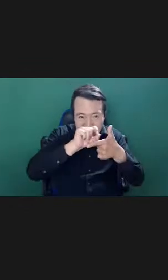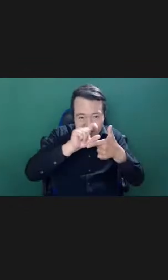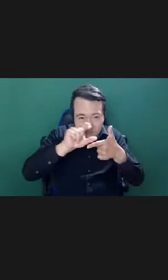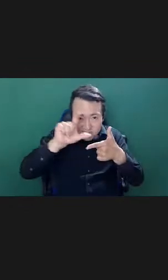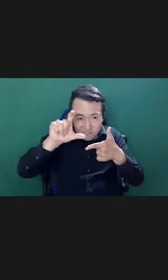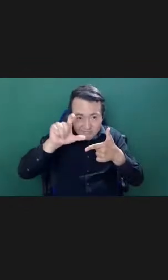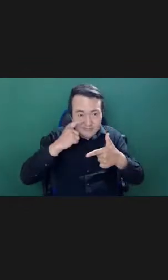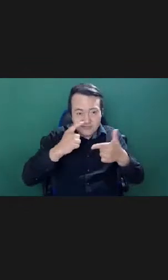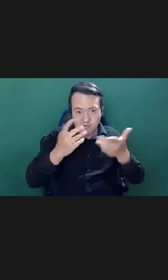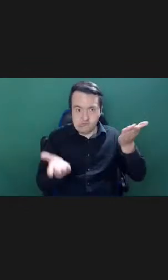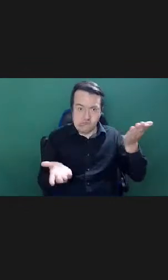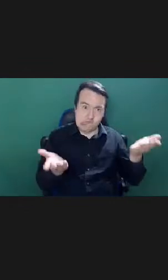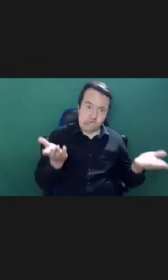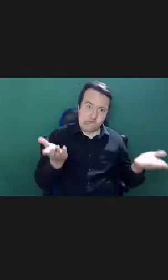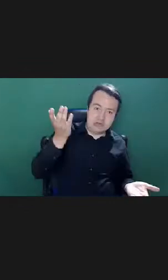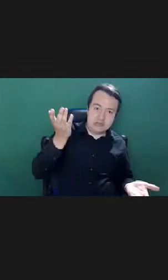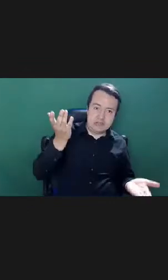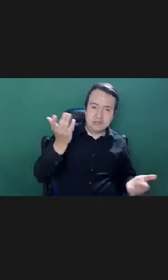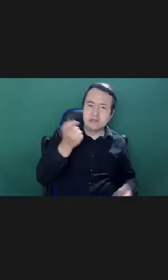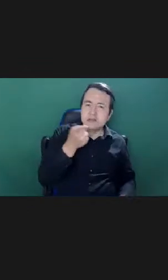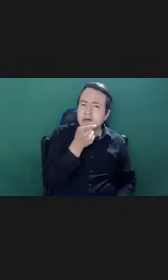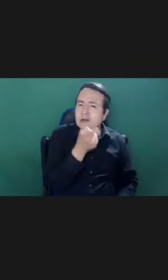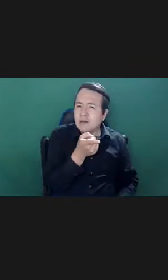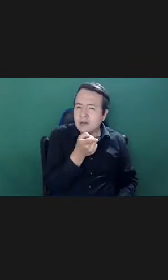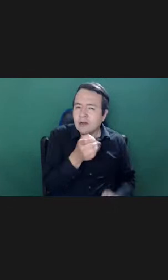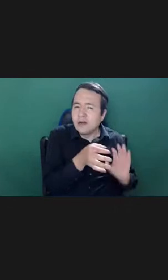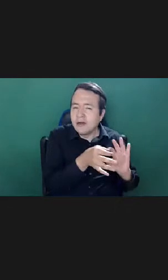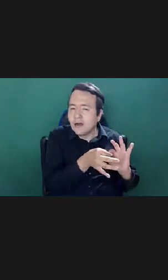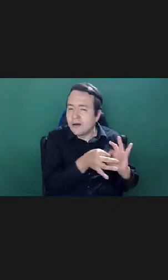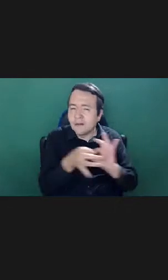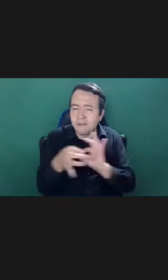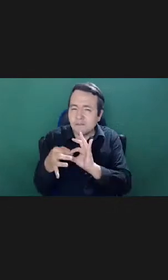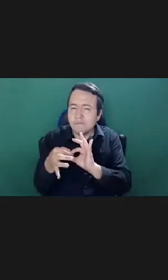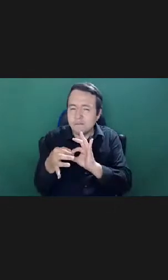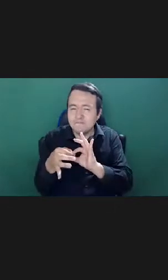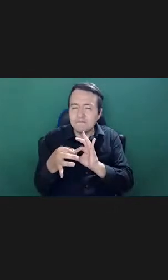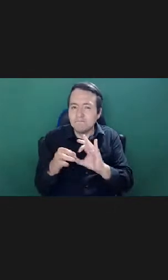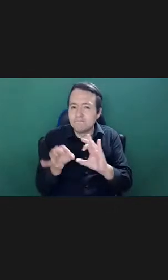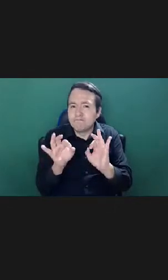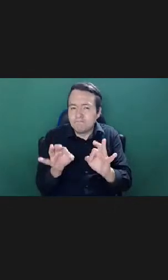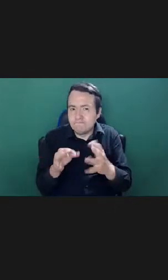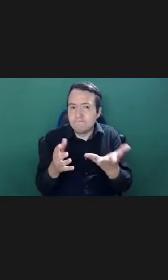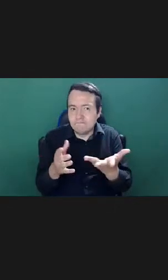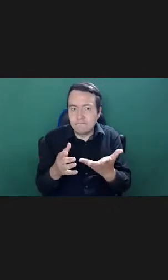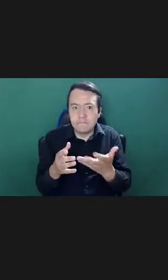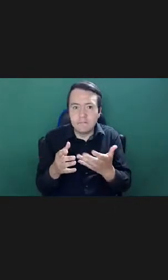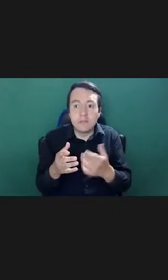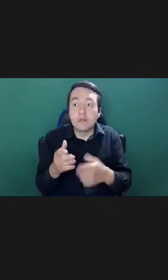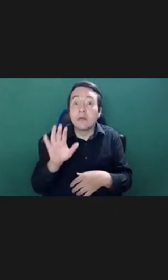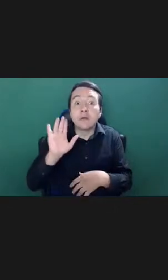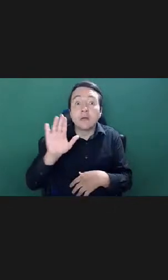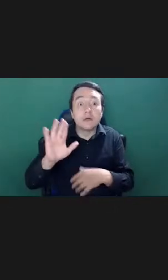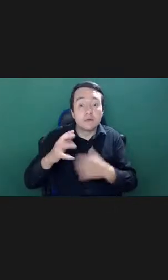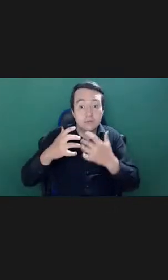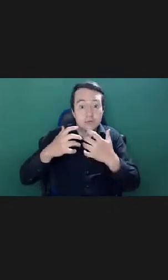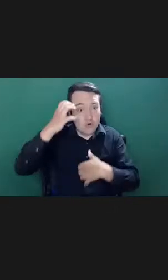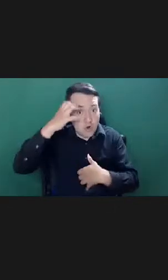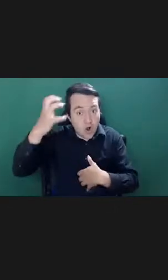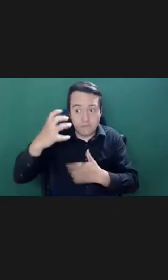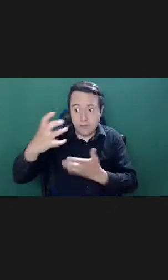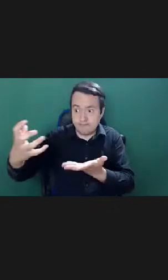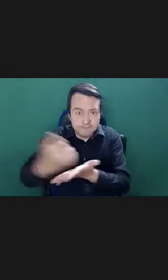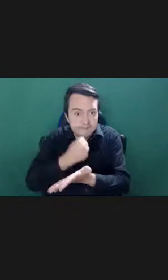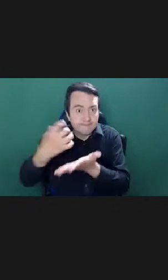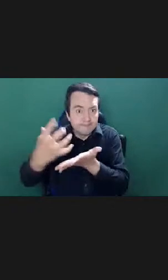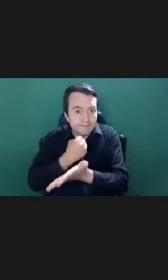inversely correlated with government income, with a country's output. And you can see how Canada and the US have the